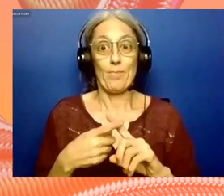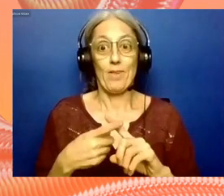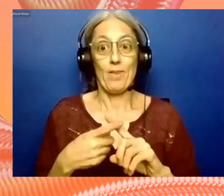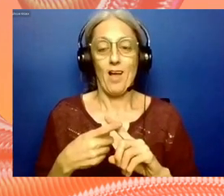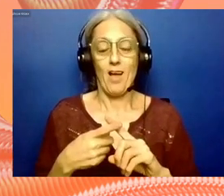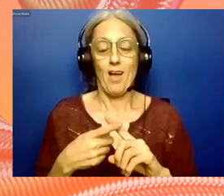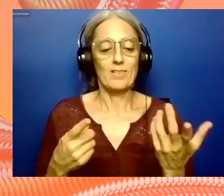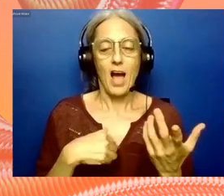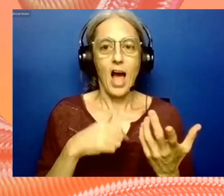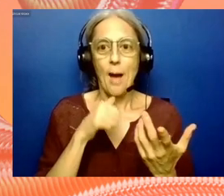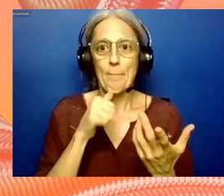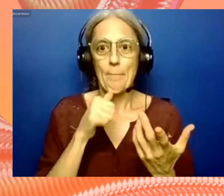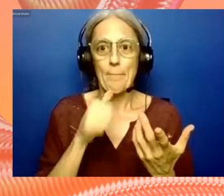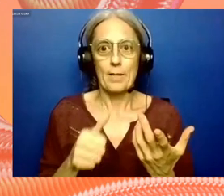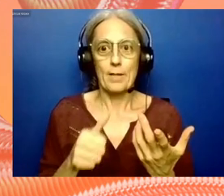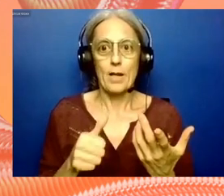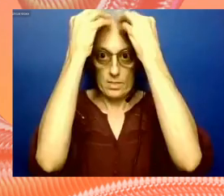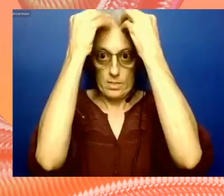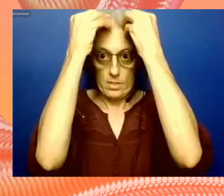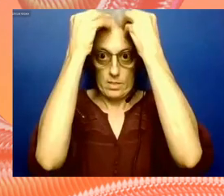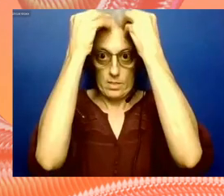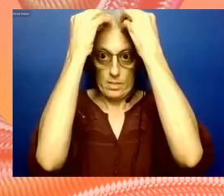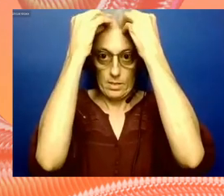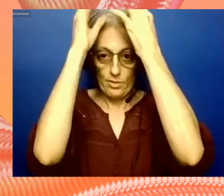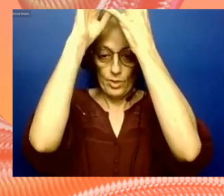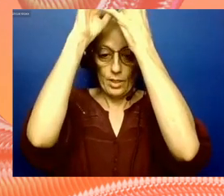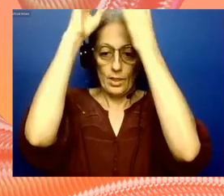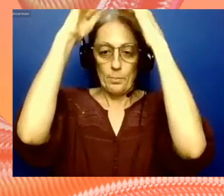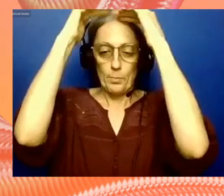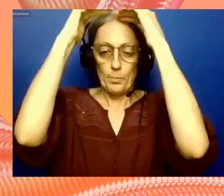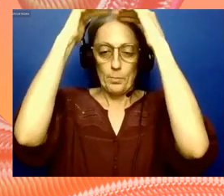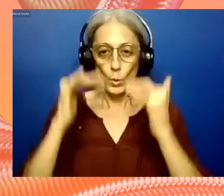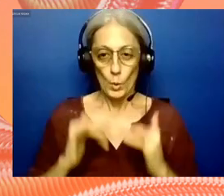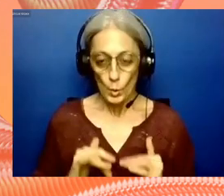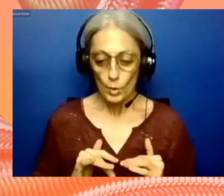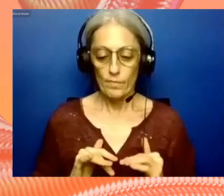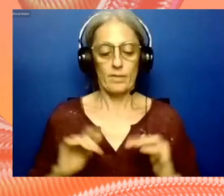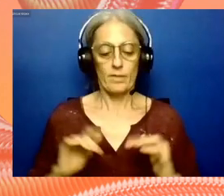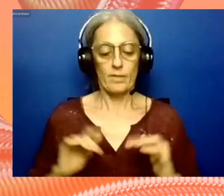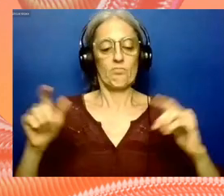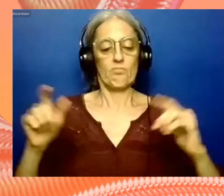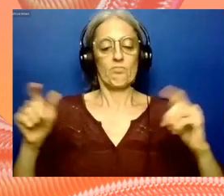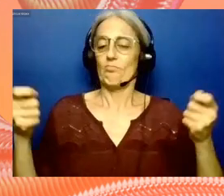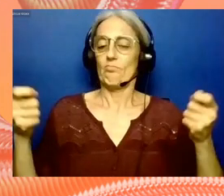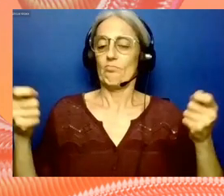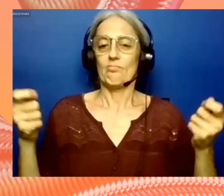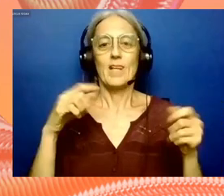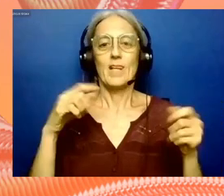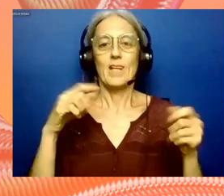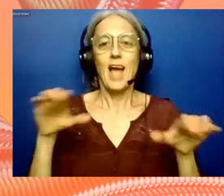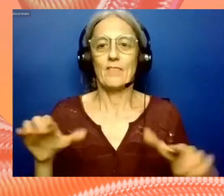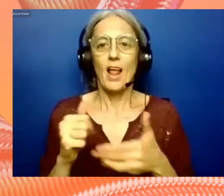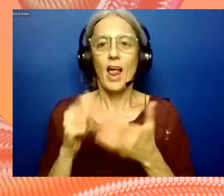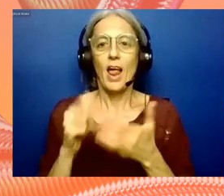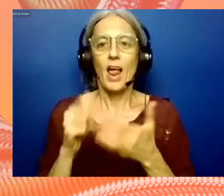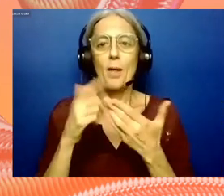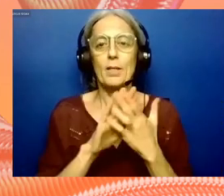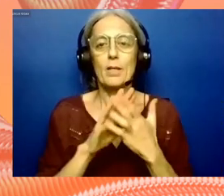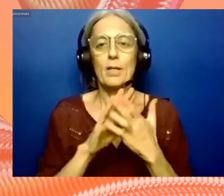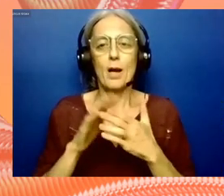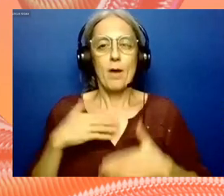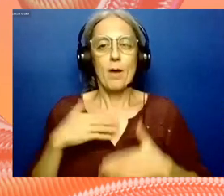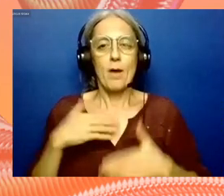activity. So for me, it's those kinds of really clear,